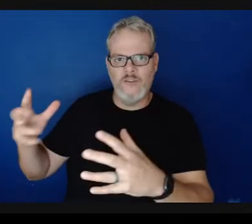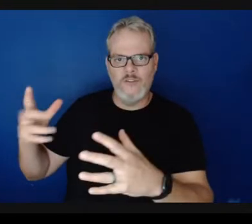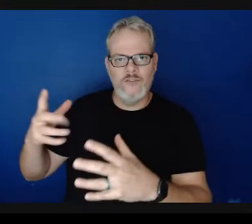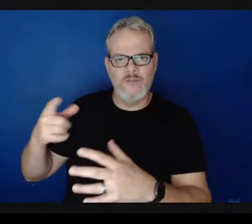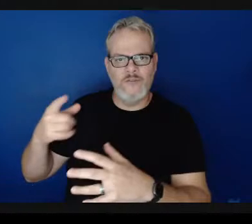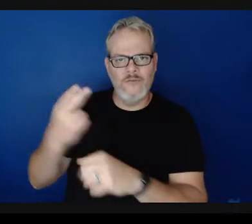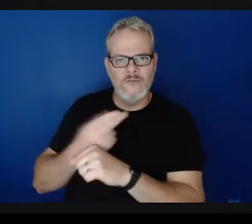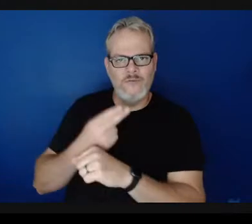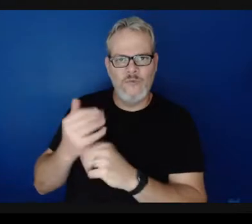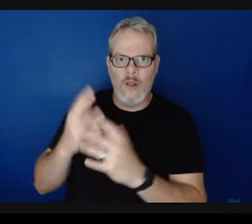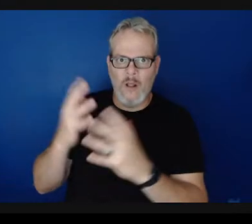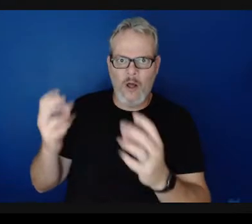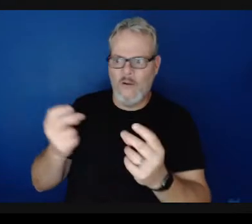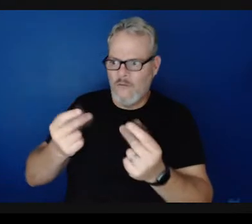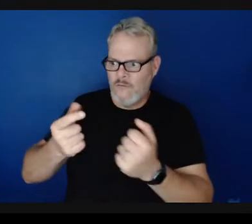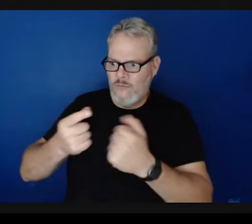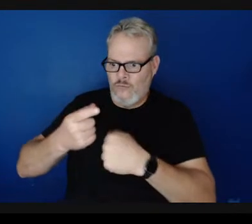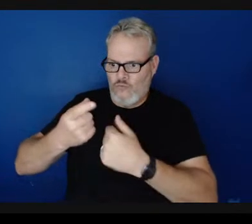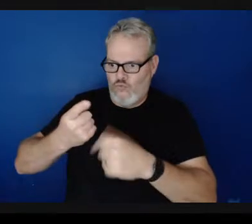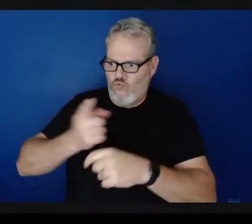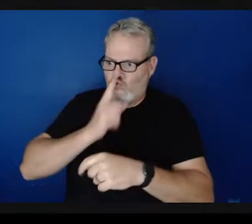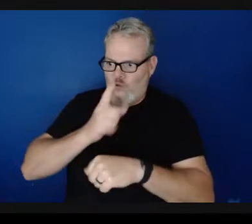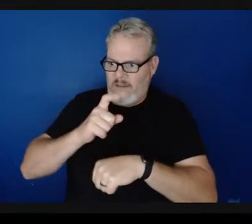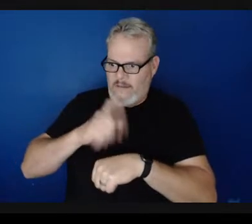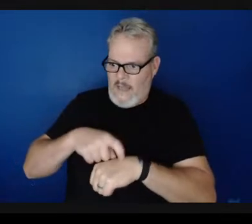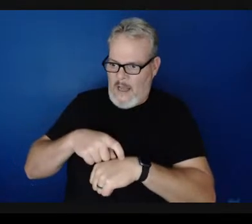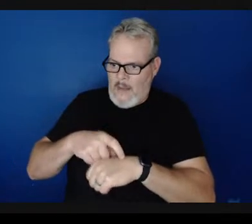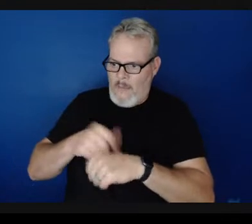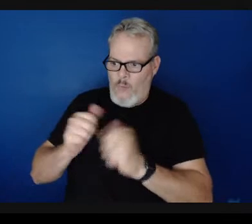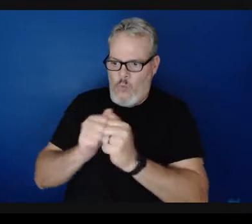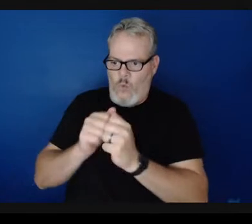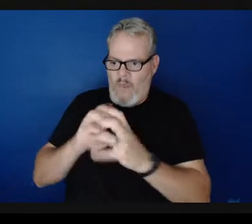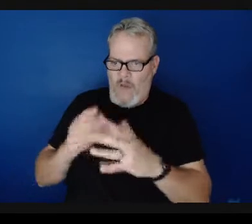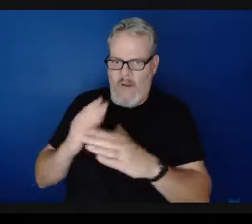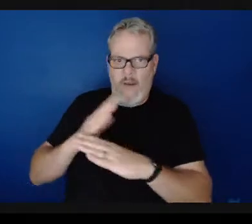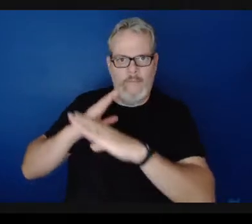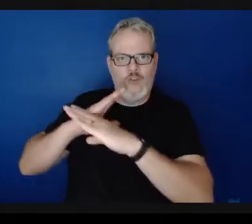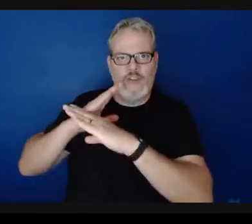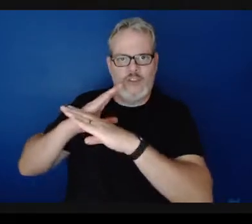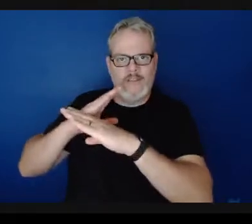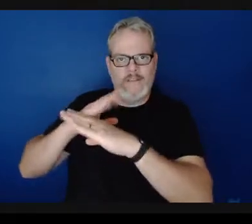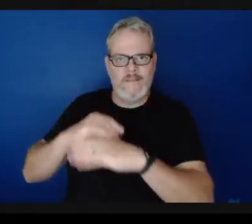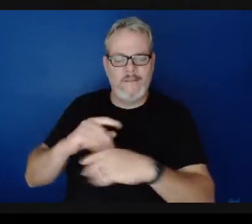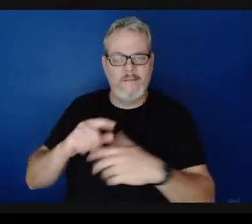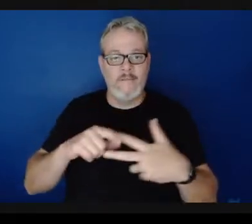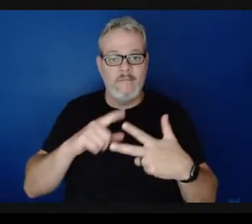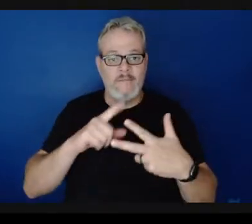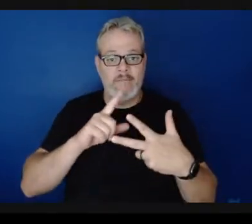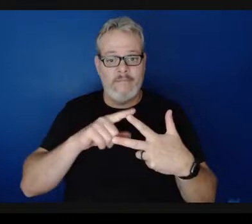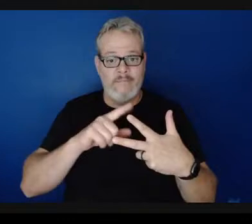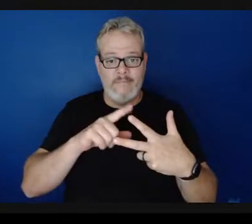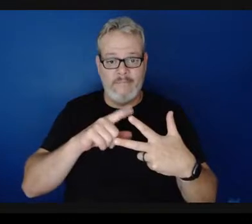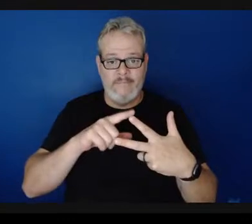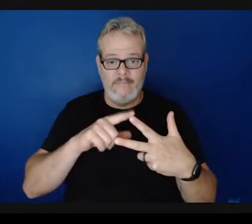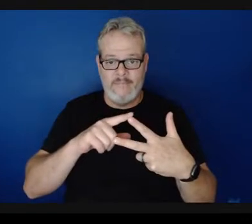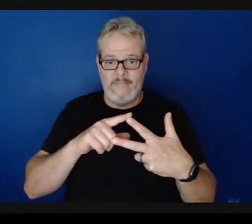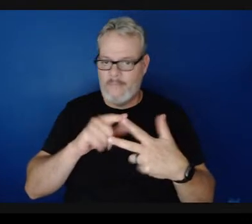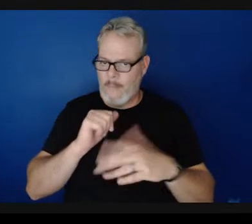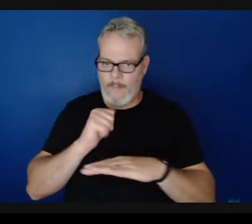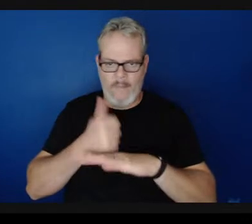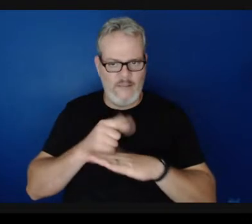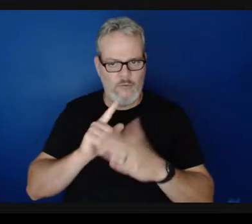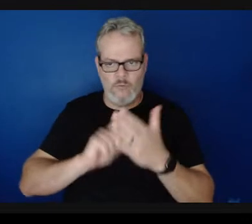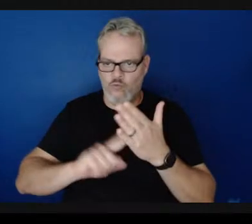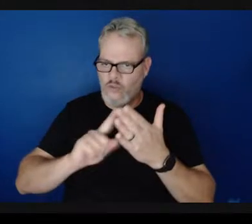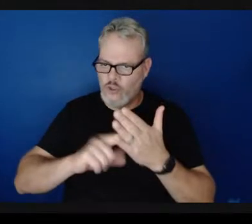real-time data without any barriers in between. The second type is based on research and years of work.